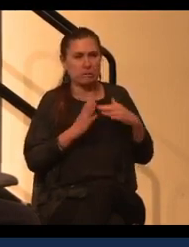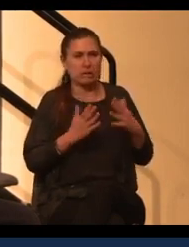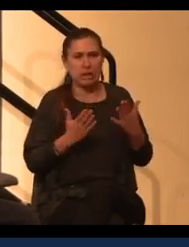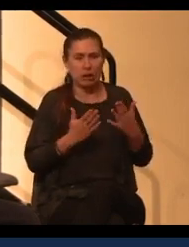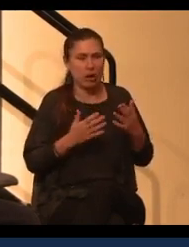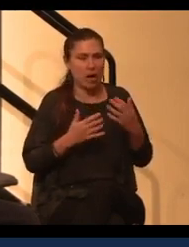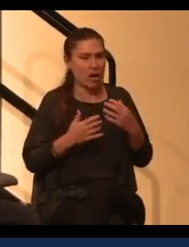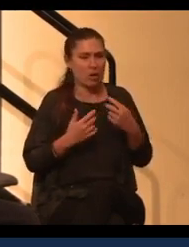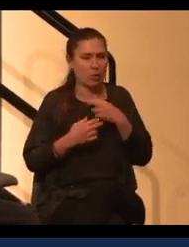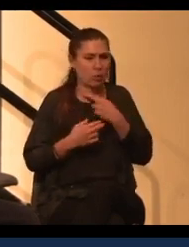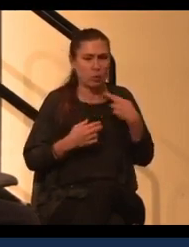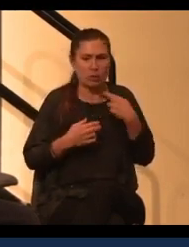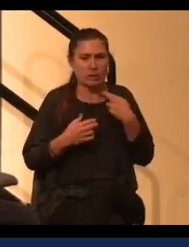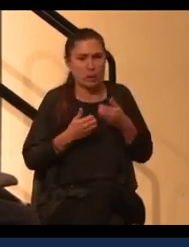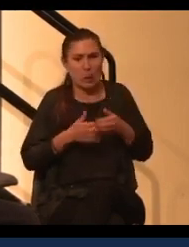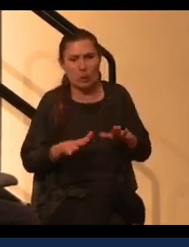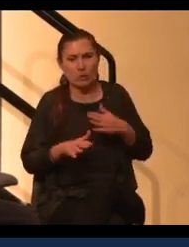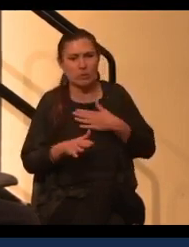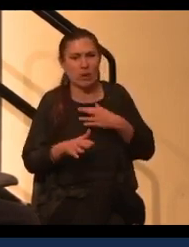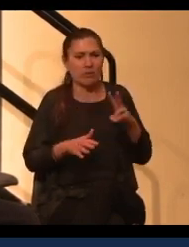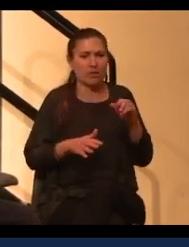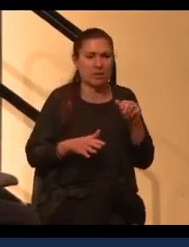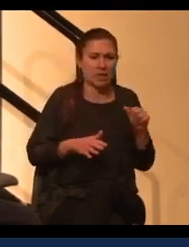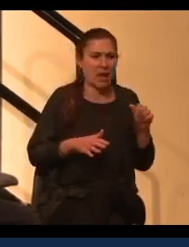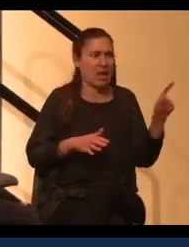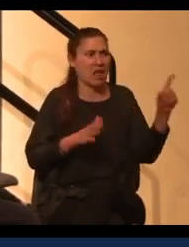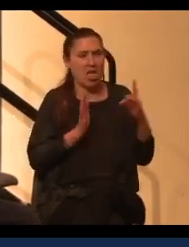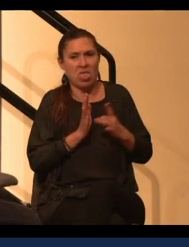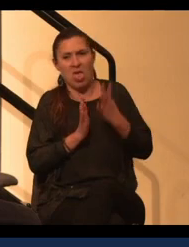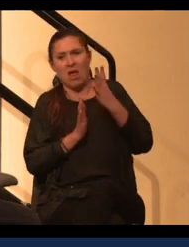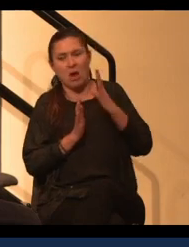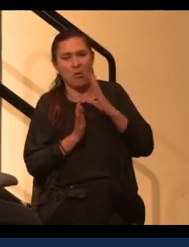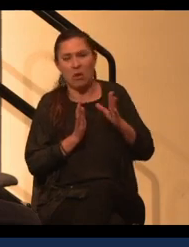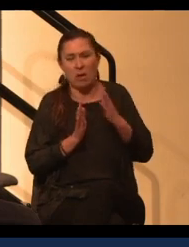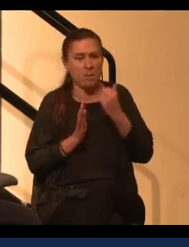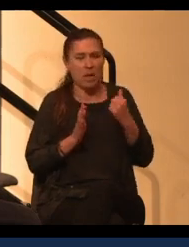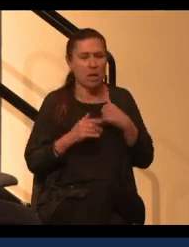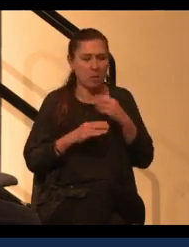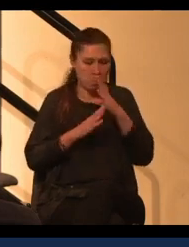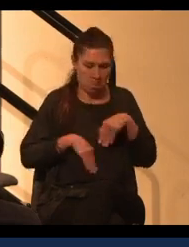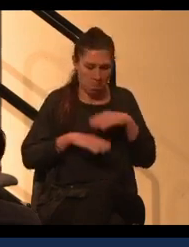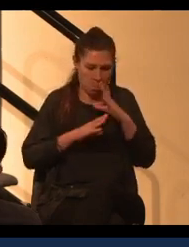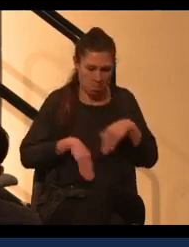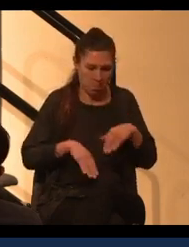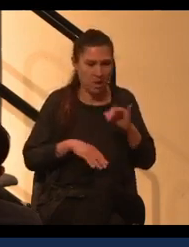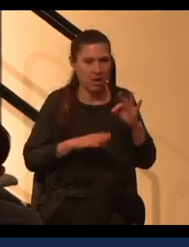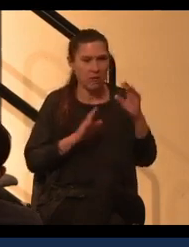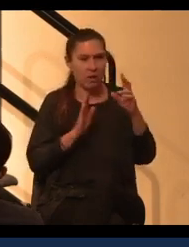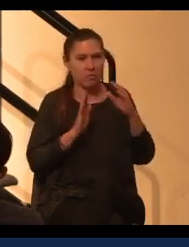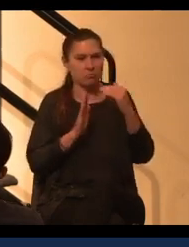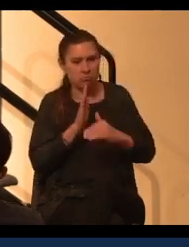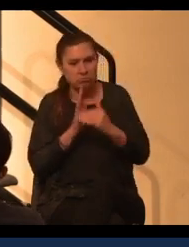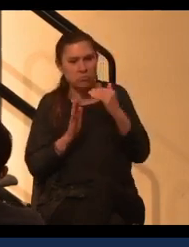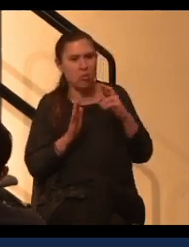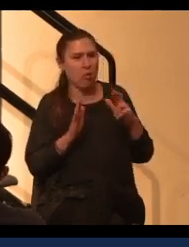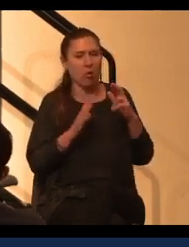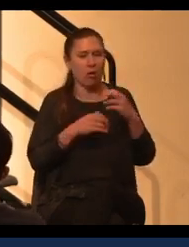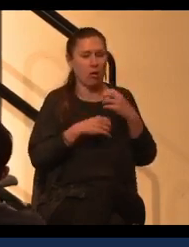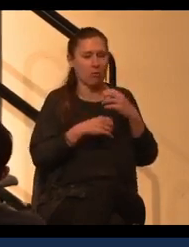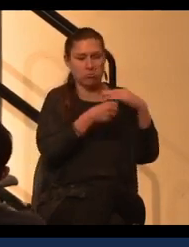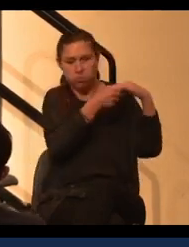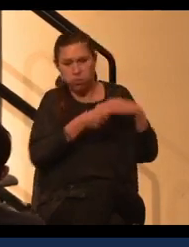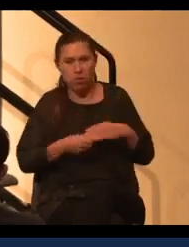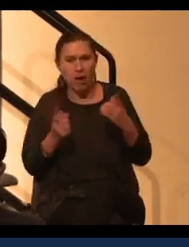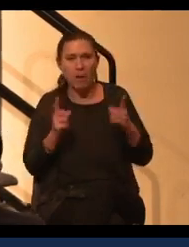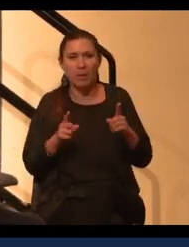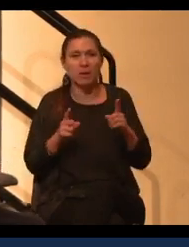administrator, I don't want to lose my visa and be sent home. It's better just to stay silent. And so oftentimes we don't know of these stories